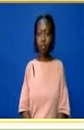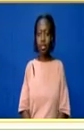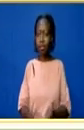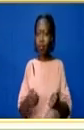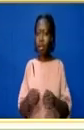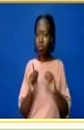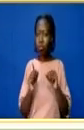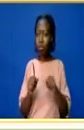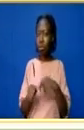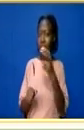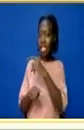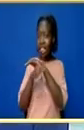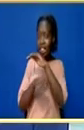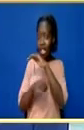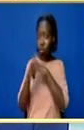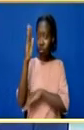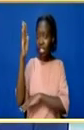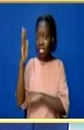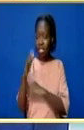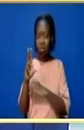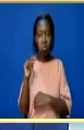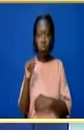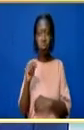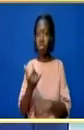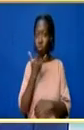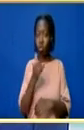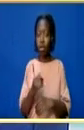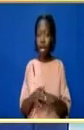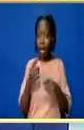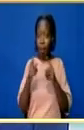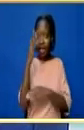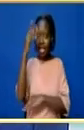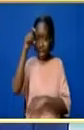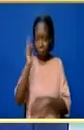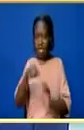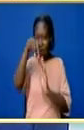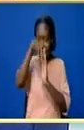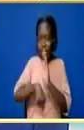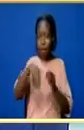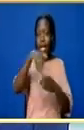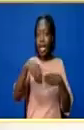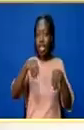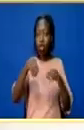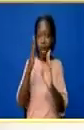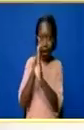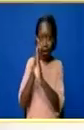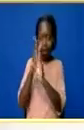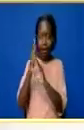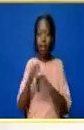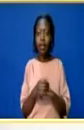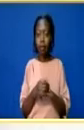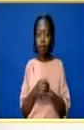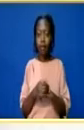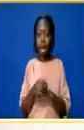tree? No. They're supposed to be underground. They're supposed to be underground, yes. So we can say the soil has been carried away, exposing